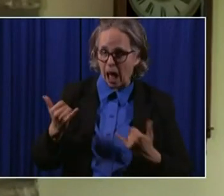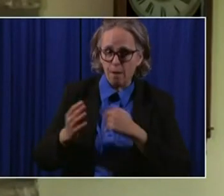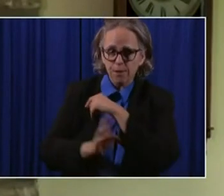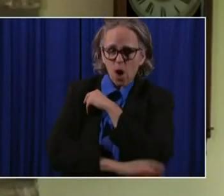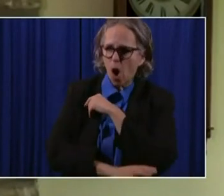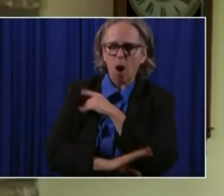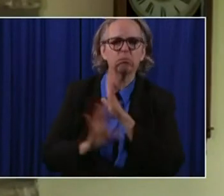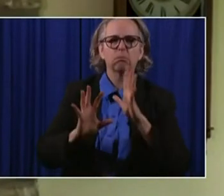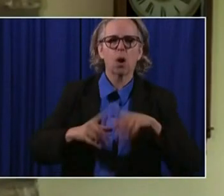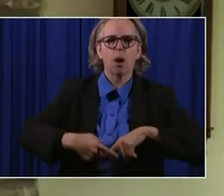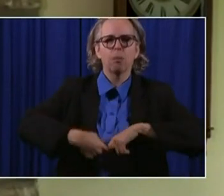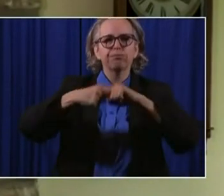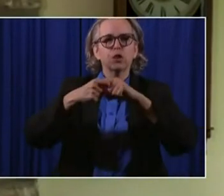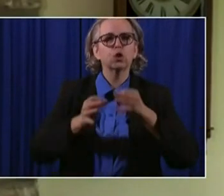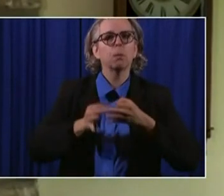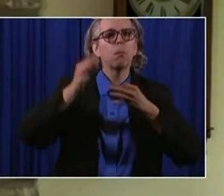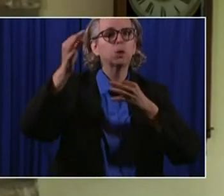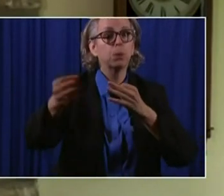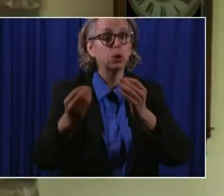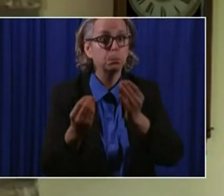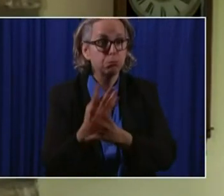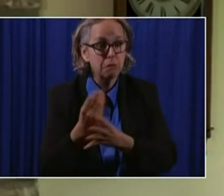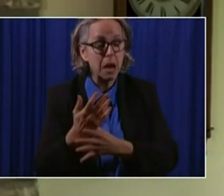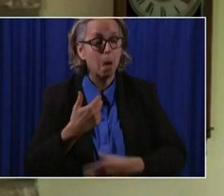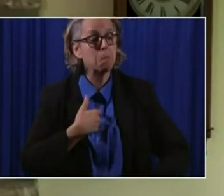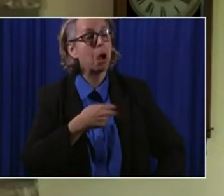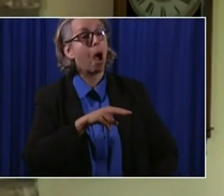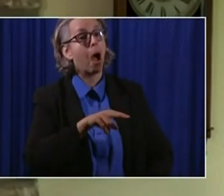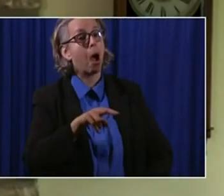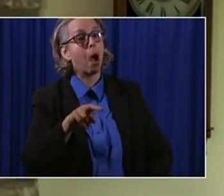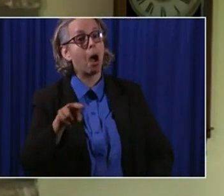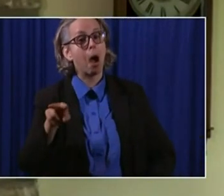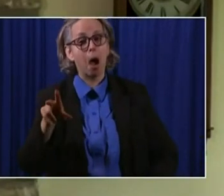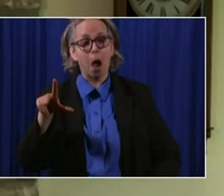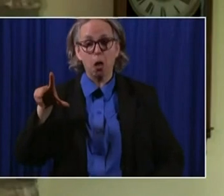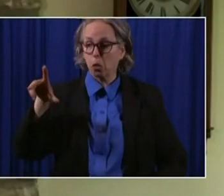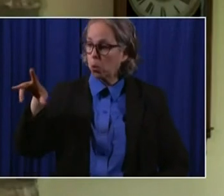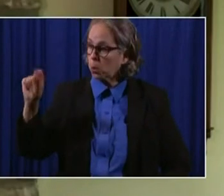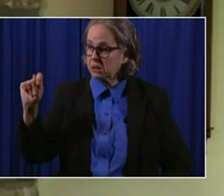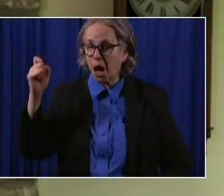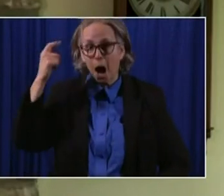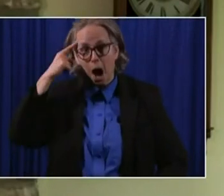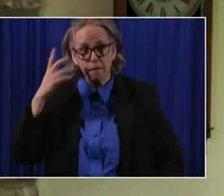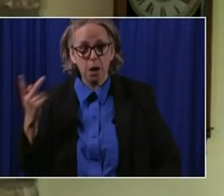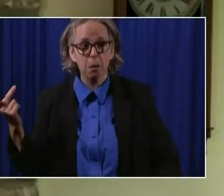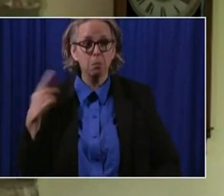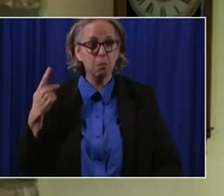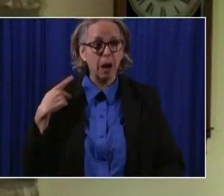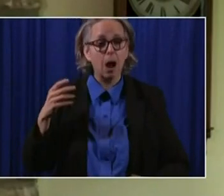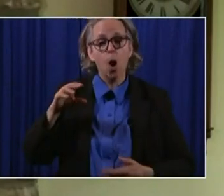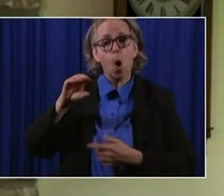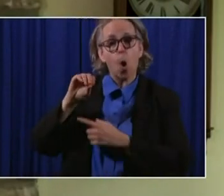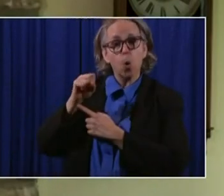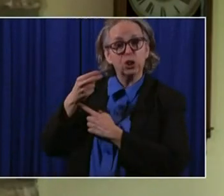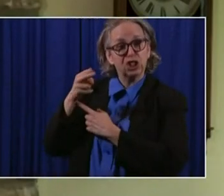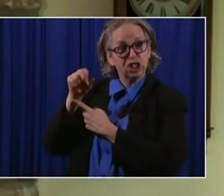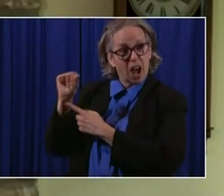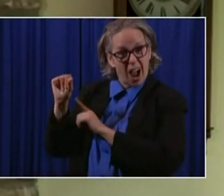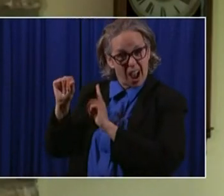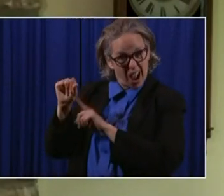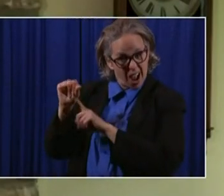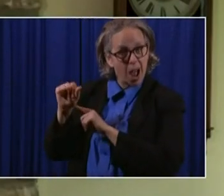Lieutenant Governor and I have had conversations with the Ohio High School Athletic Association, and they have given